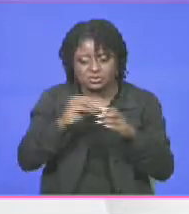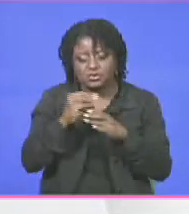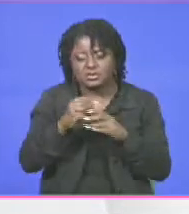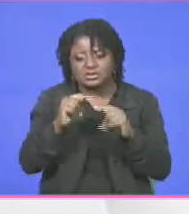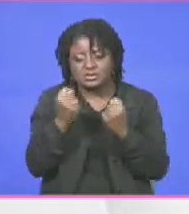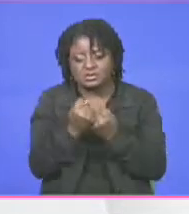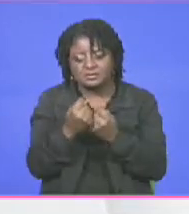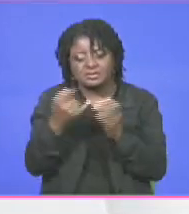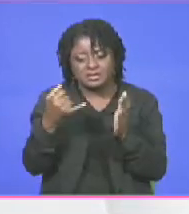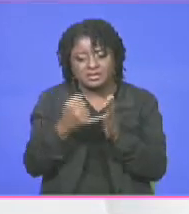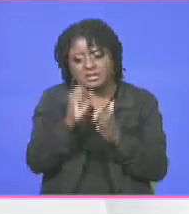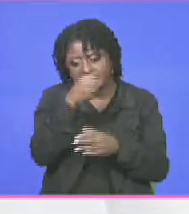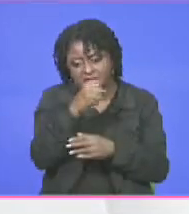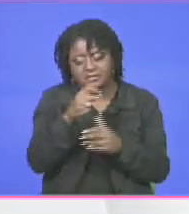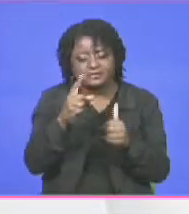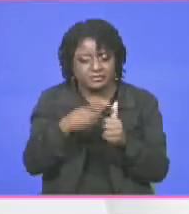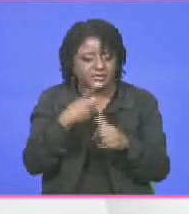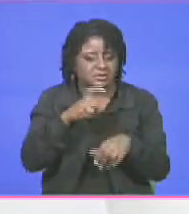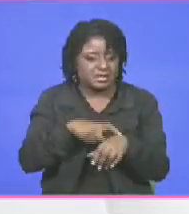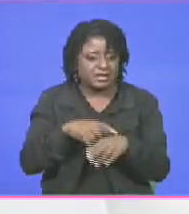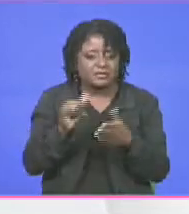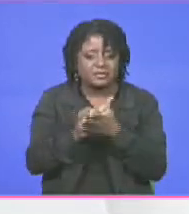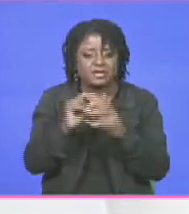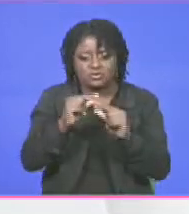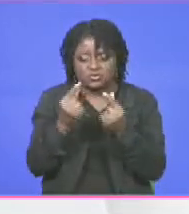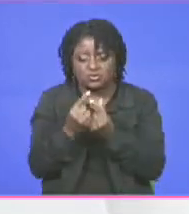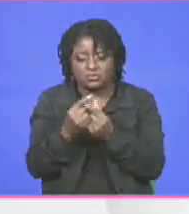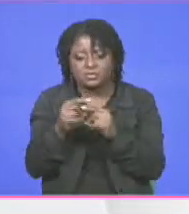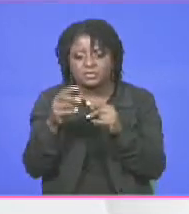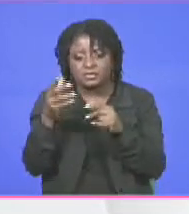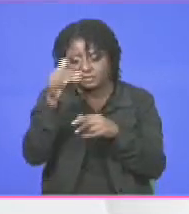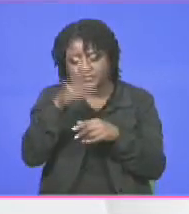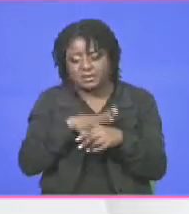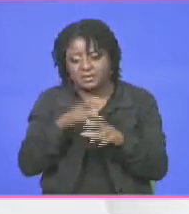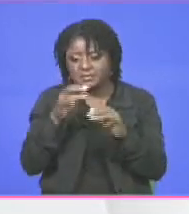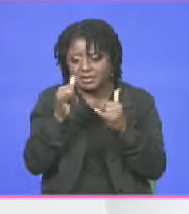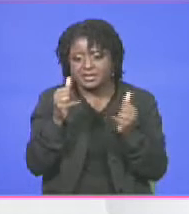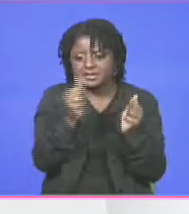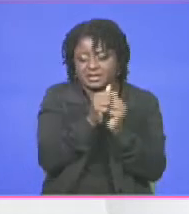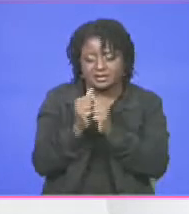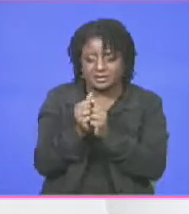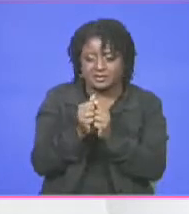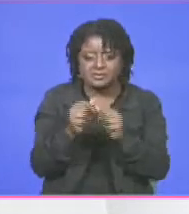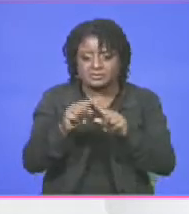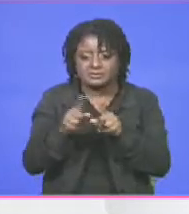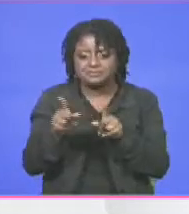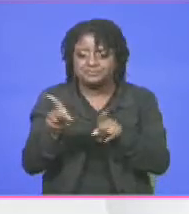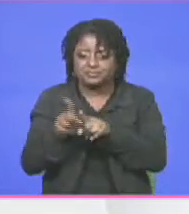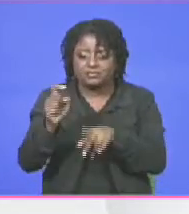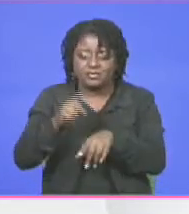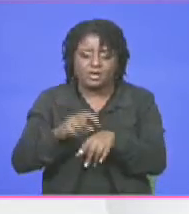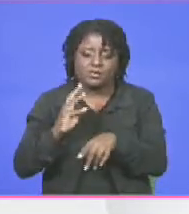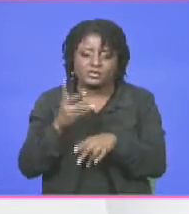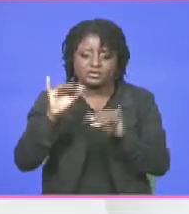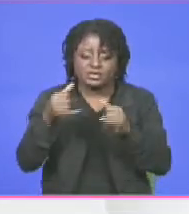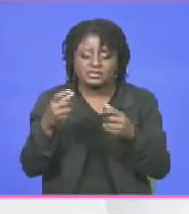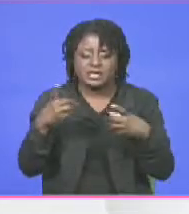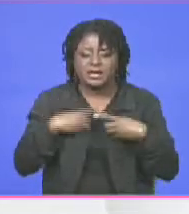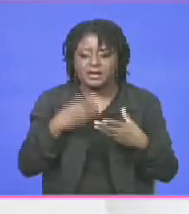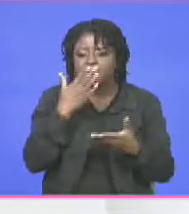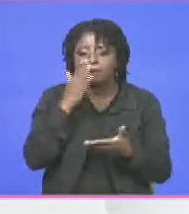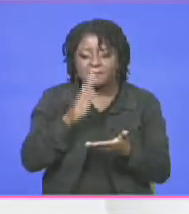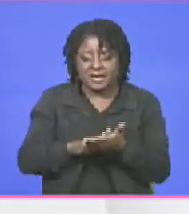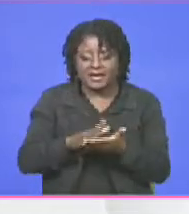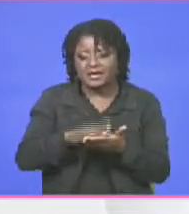it was the first time that group of guys was playing together, but at the same time, we just had a bad first